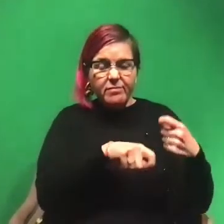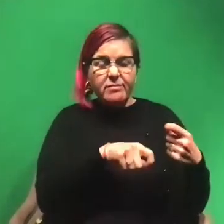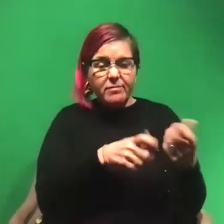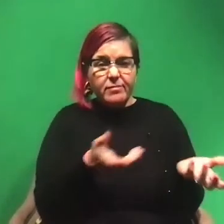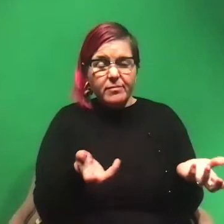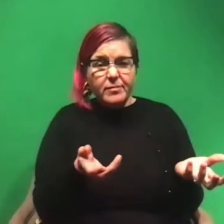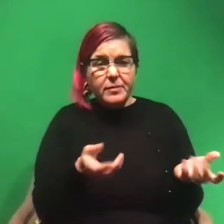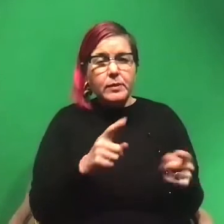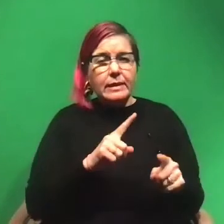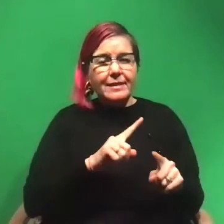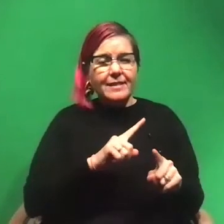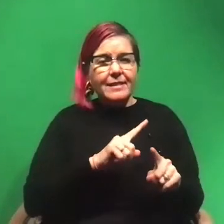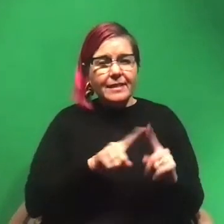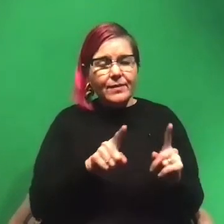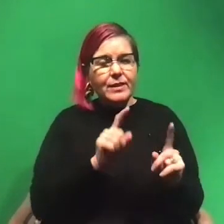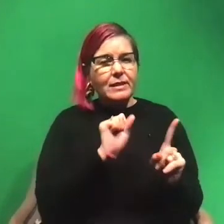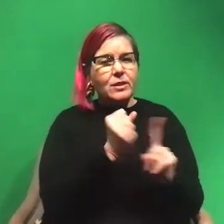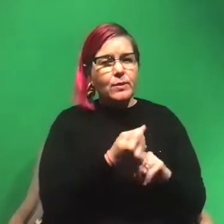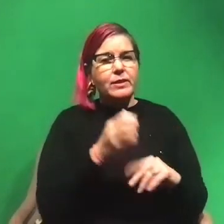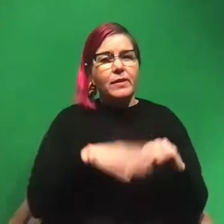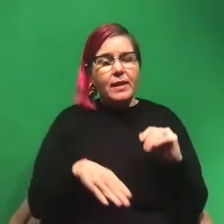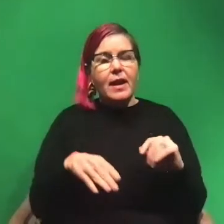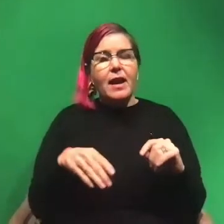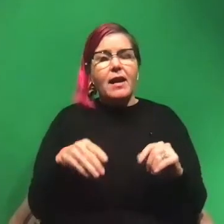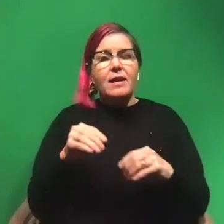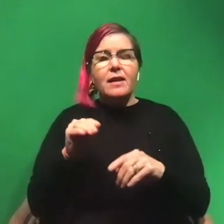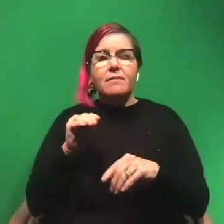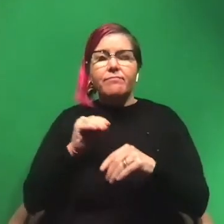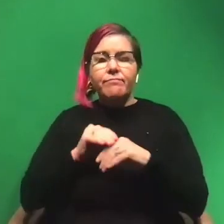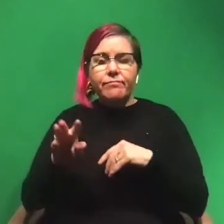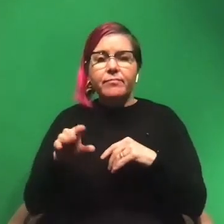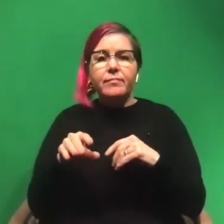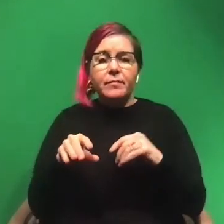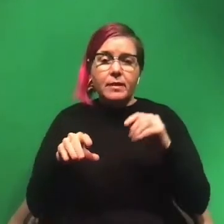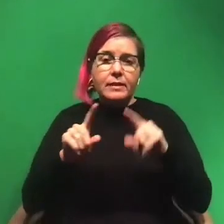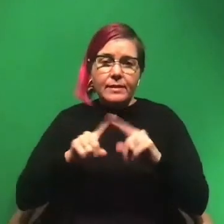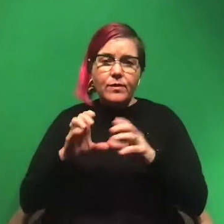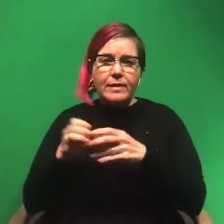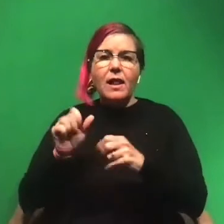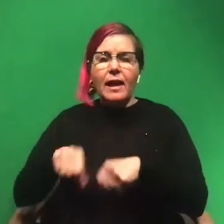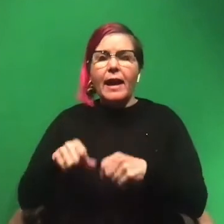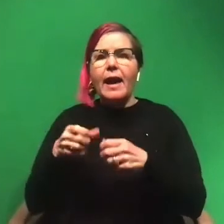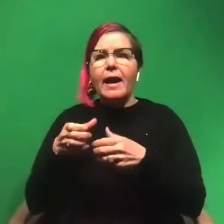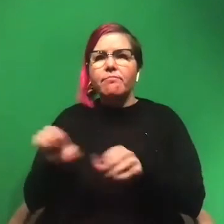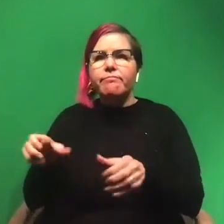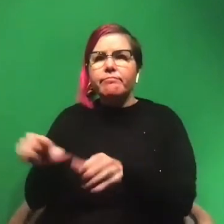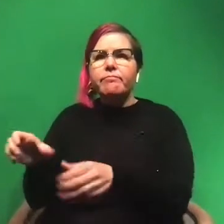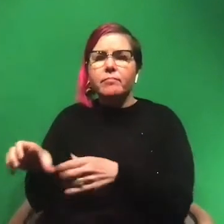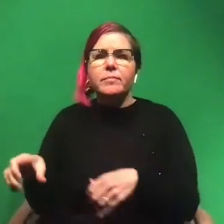a different condition than if you have a virus that is infecting a cell, such as a fibroblast, that can divide. So all of these